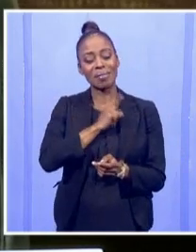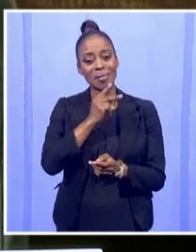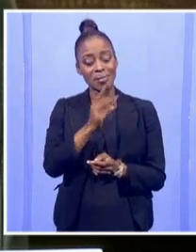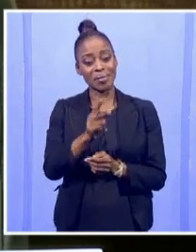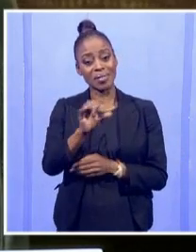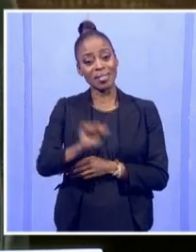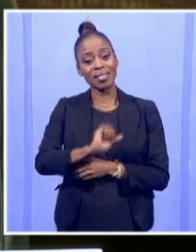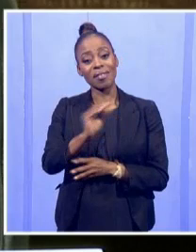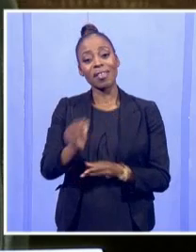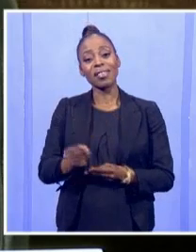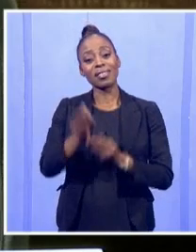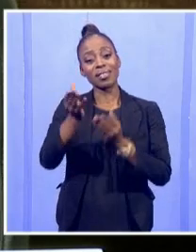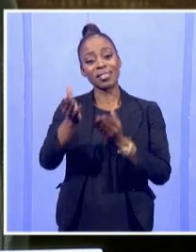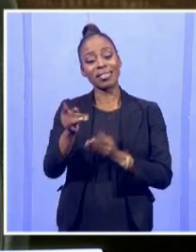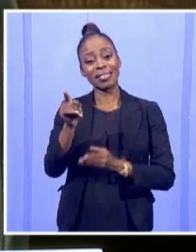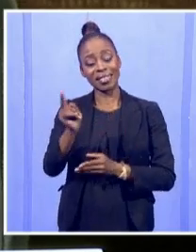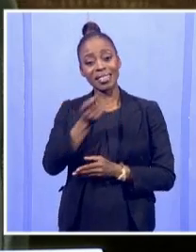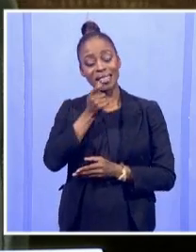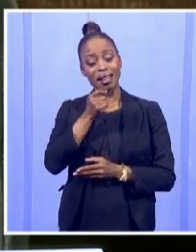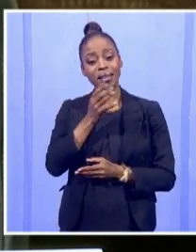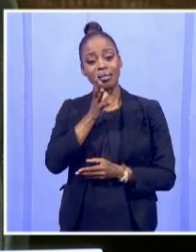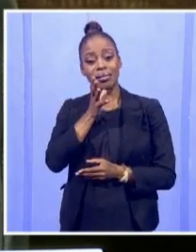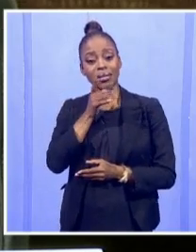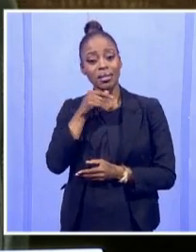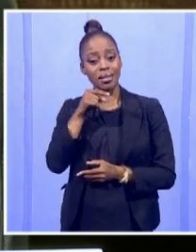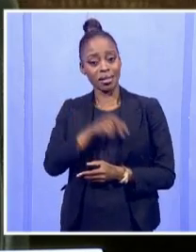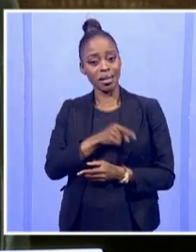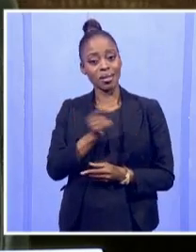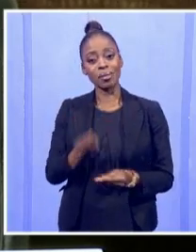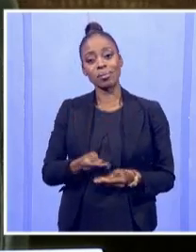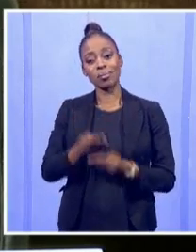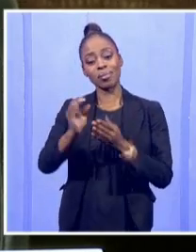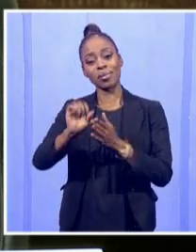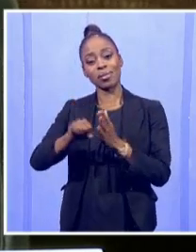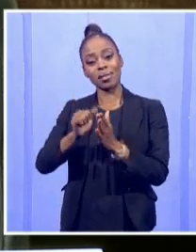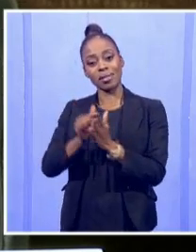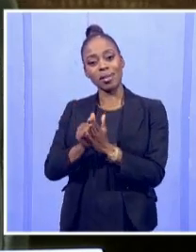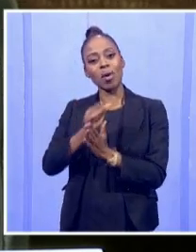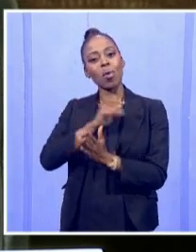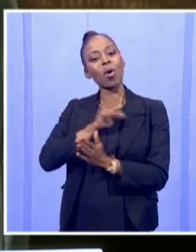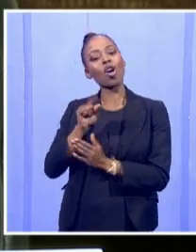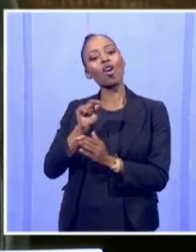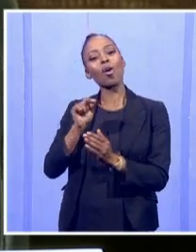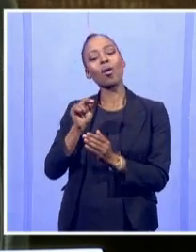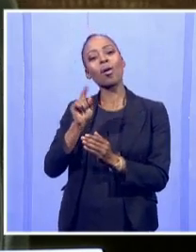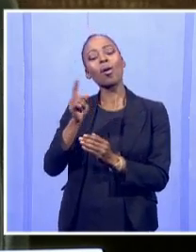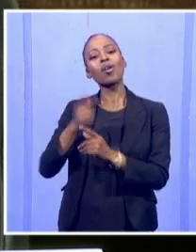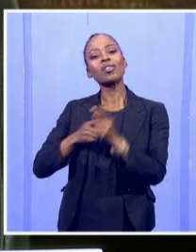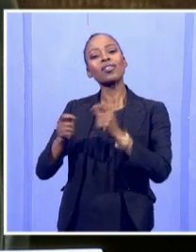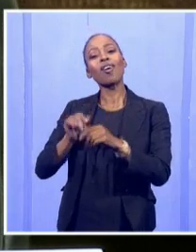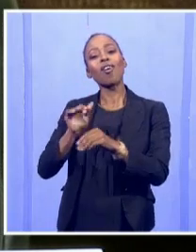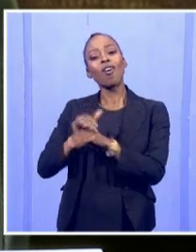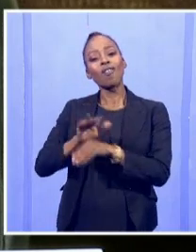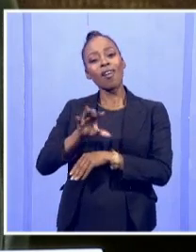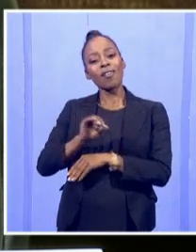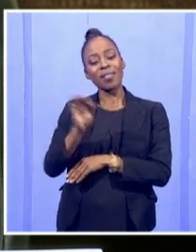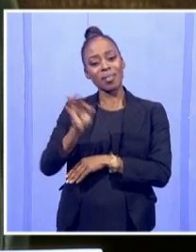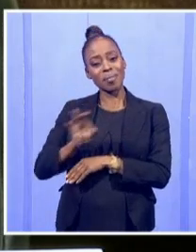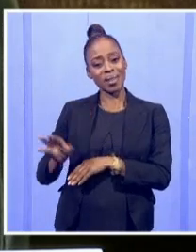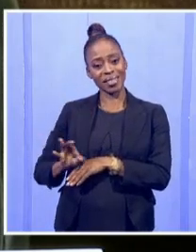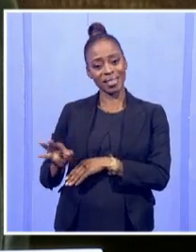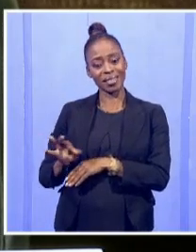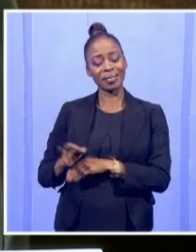largest supplier of macadamia nuts to Saudi Arabia, accounting for more than 50% of your total